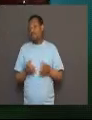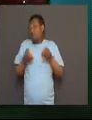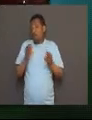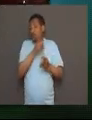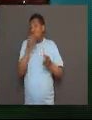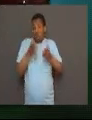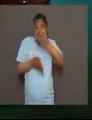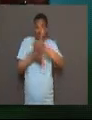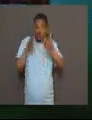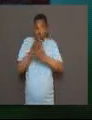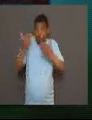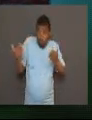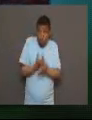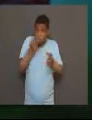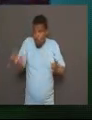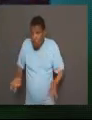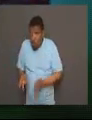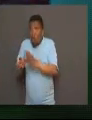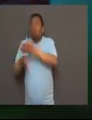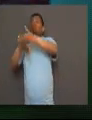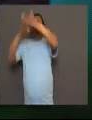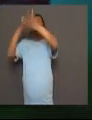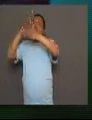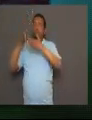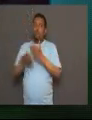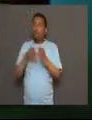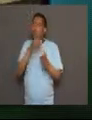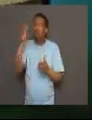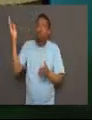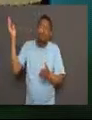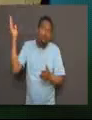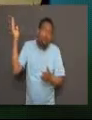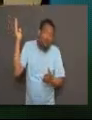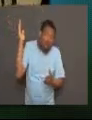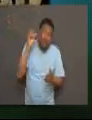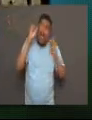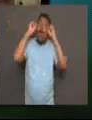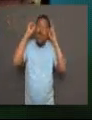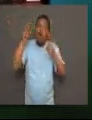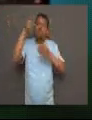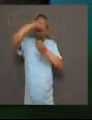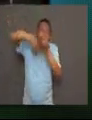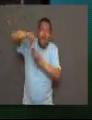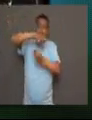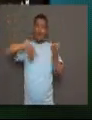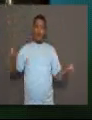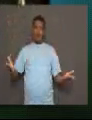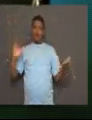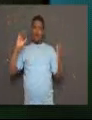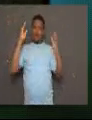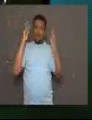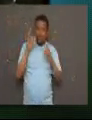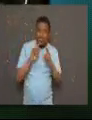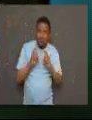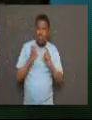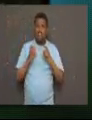If they were building new roads and buildings, they would need to be aware of areas that needed to